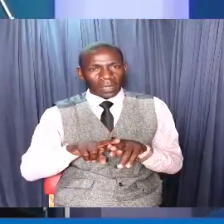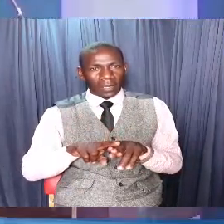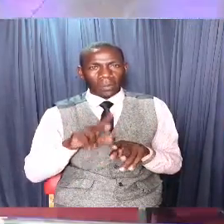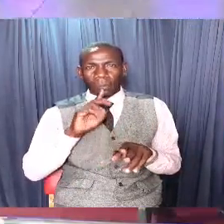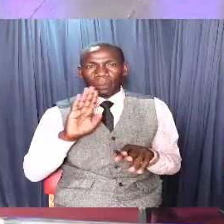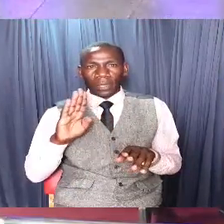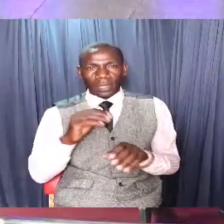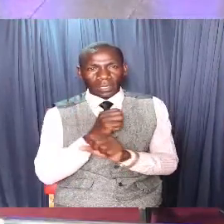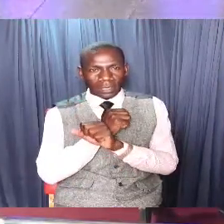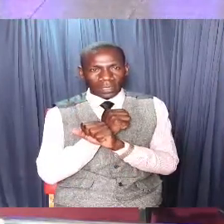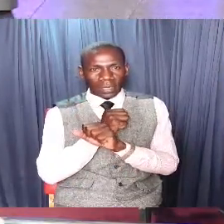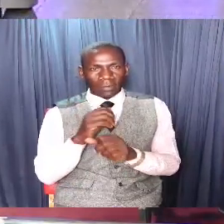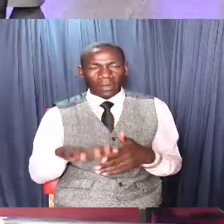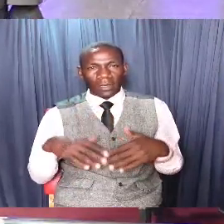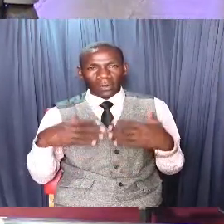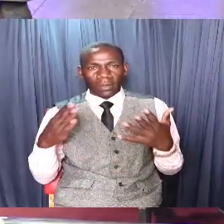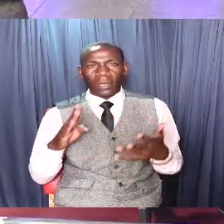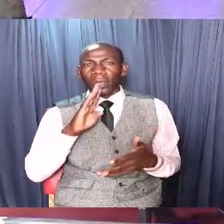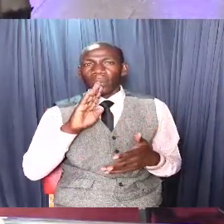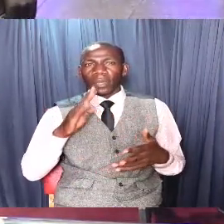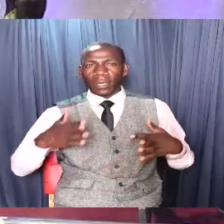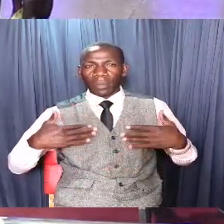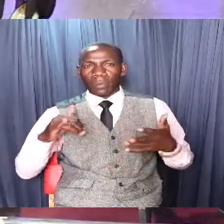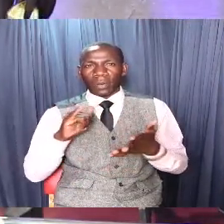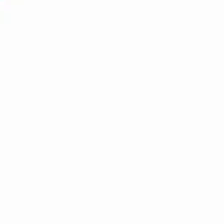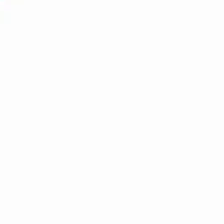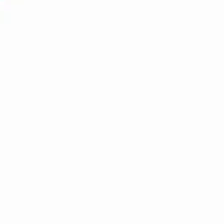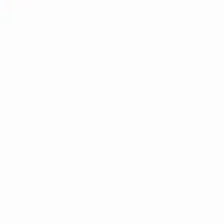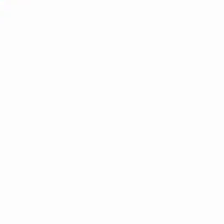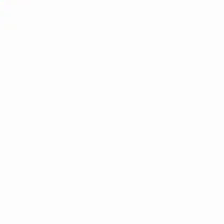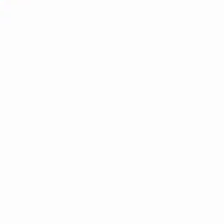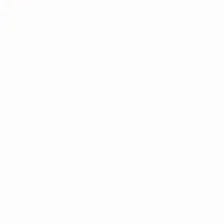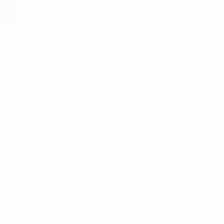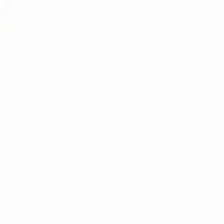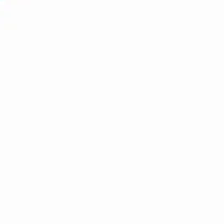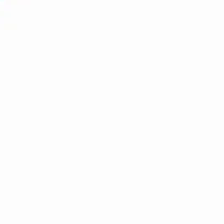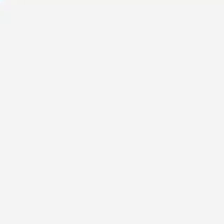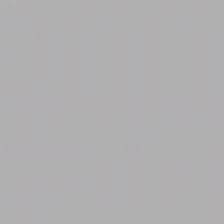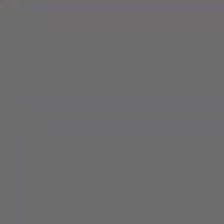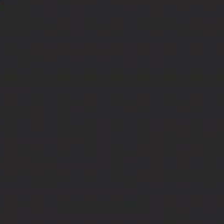Hallelujah. Hallelujah. Muwe watu wapendao. Be people who love.